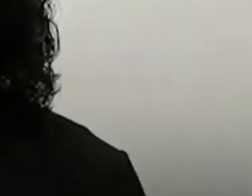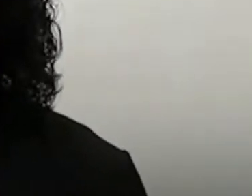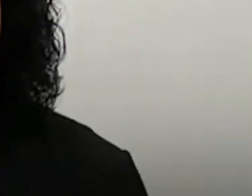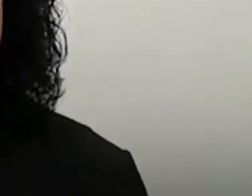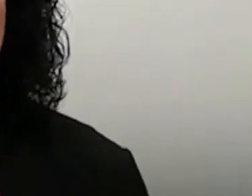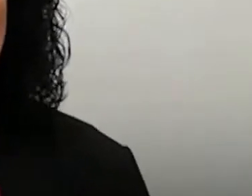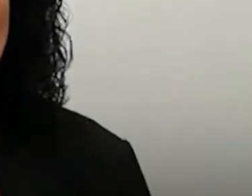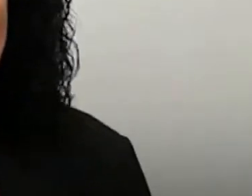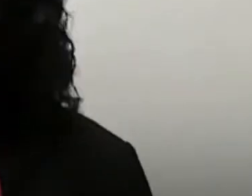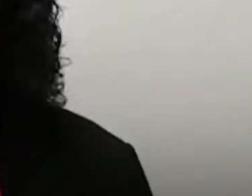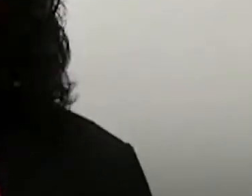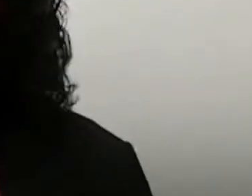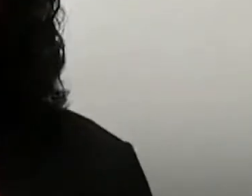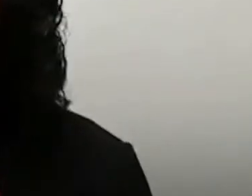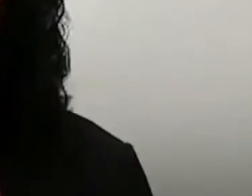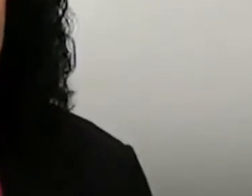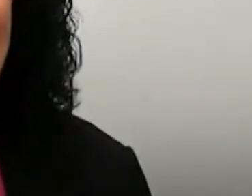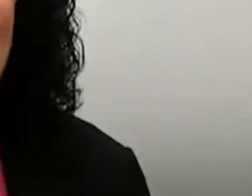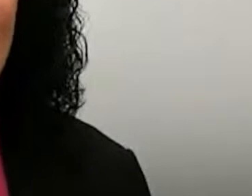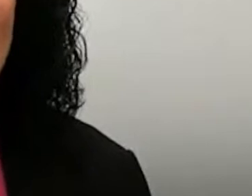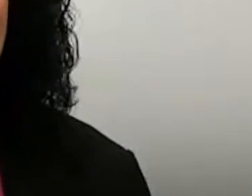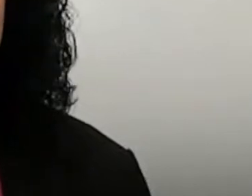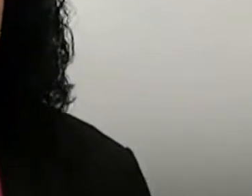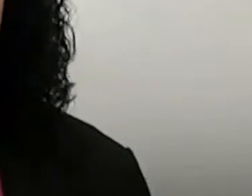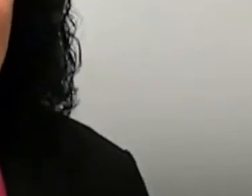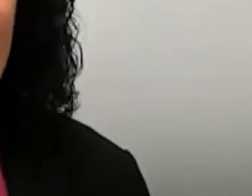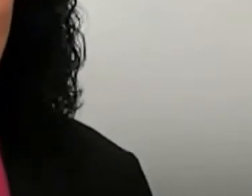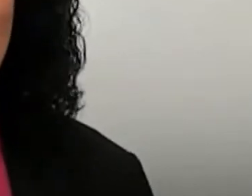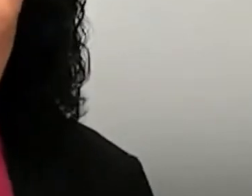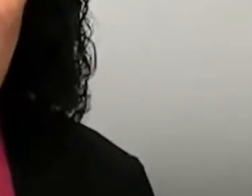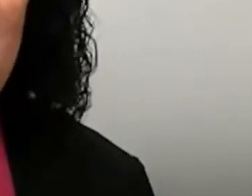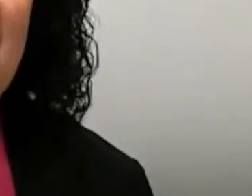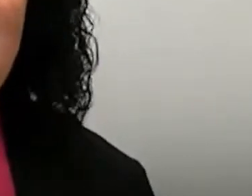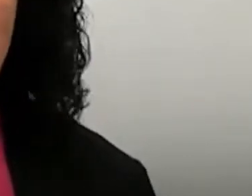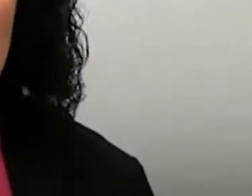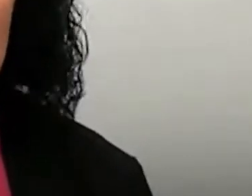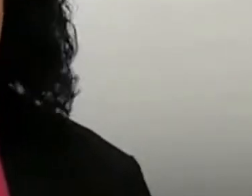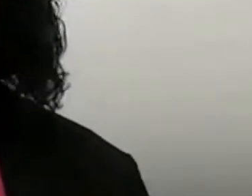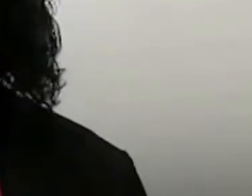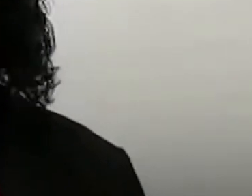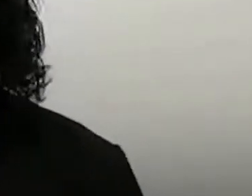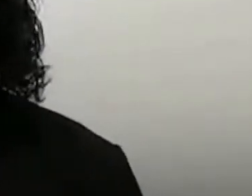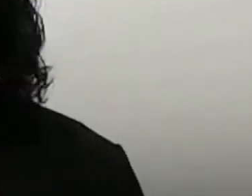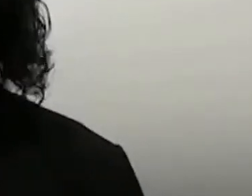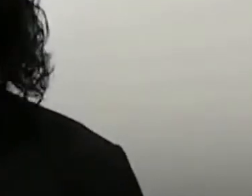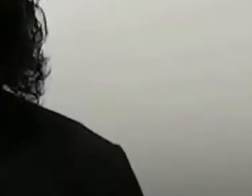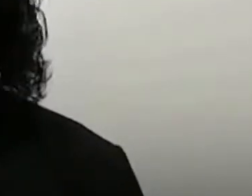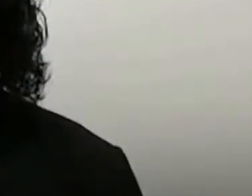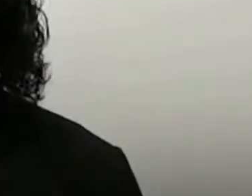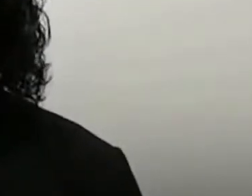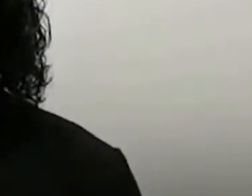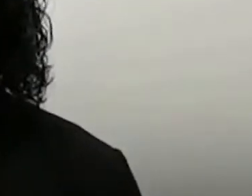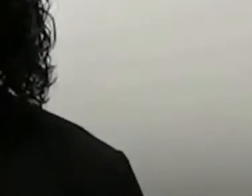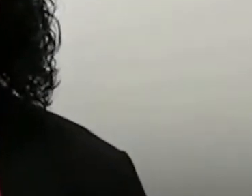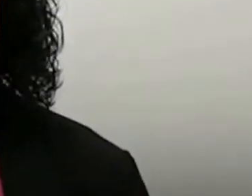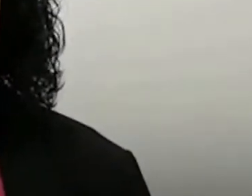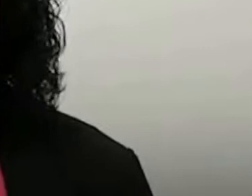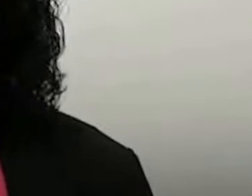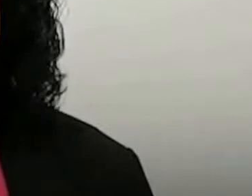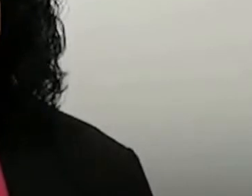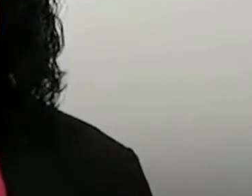financial institutions. CDFIs are specialized lenders that fight for social and economic and racial justice through